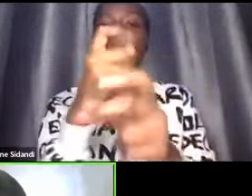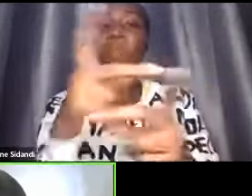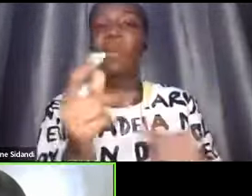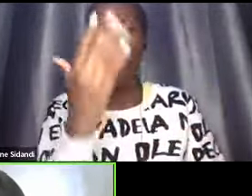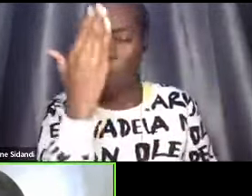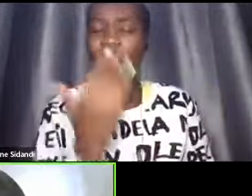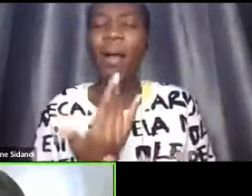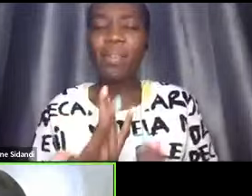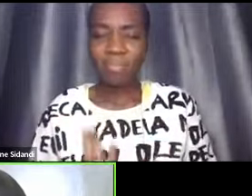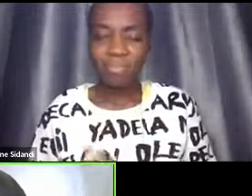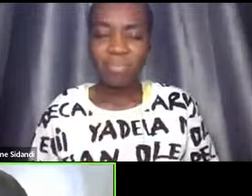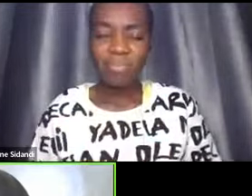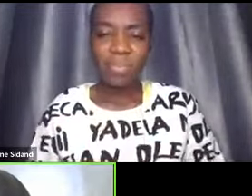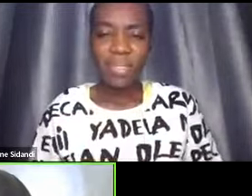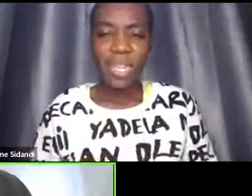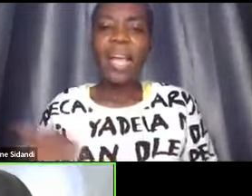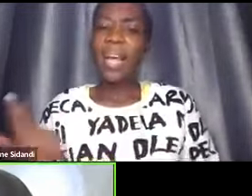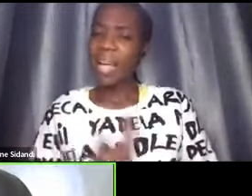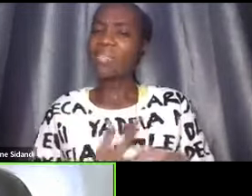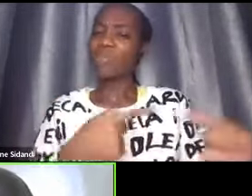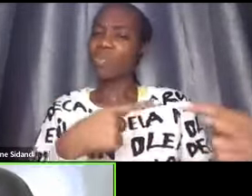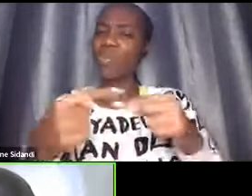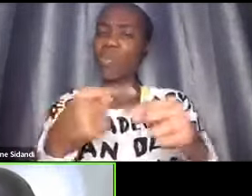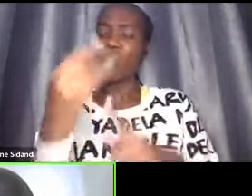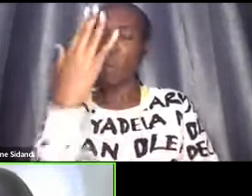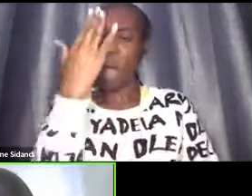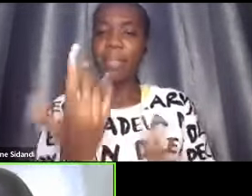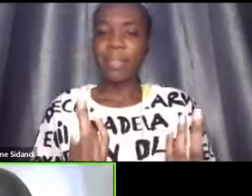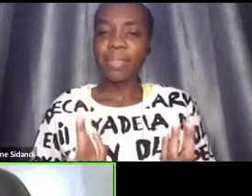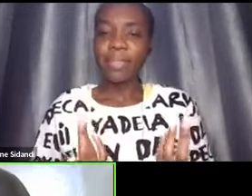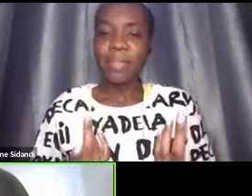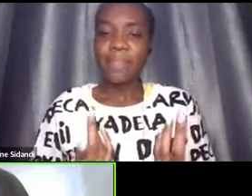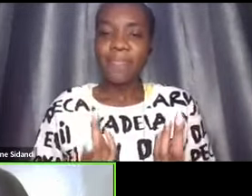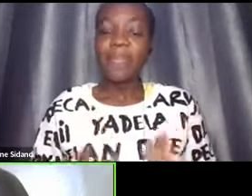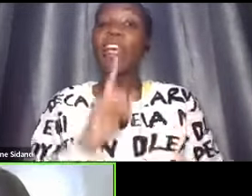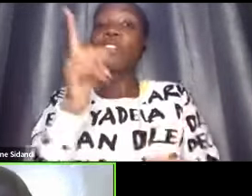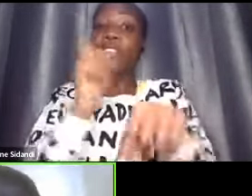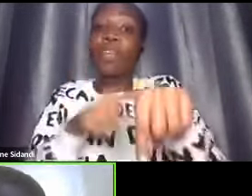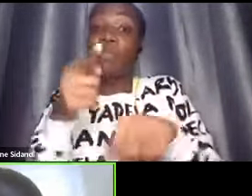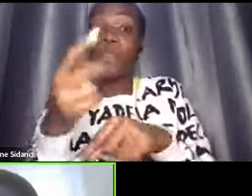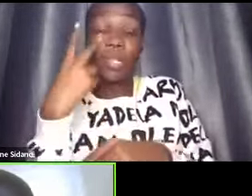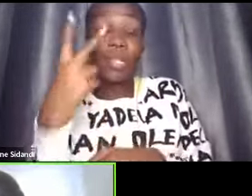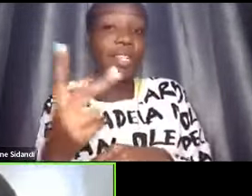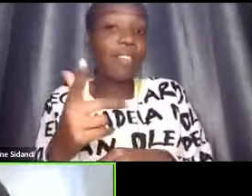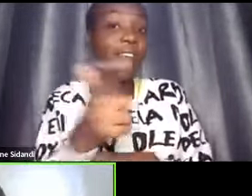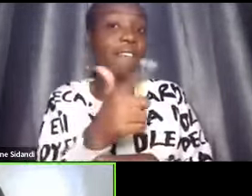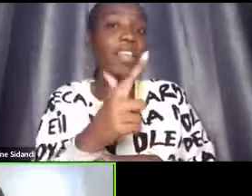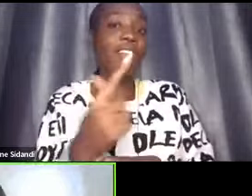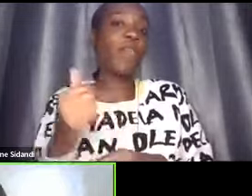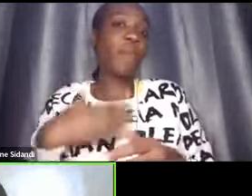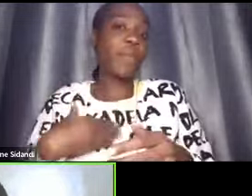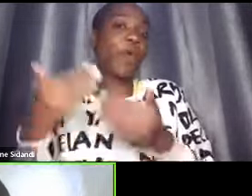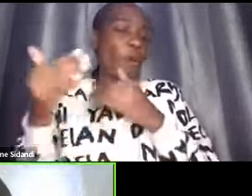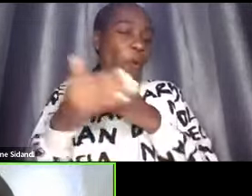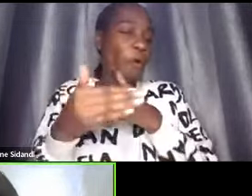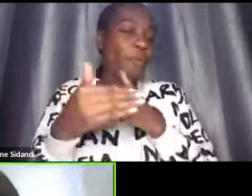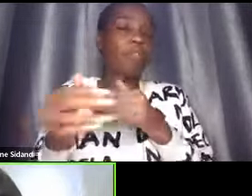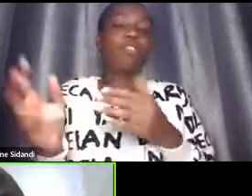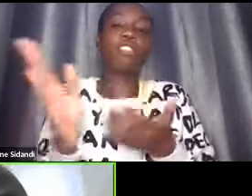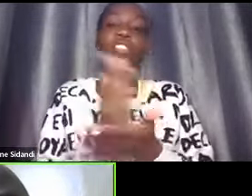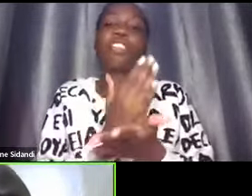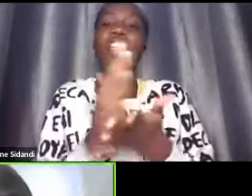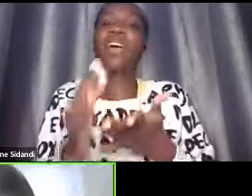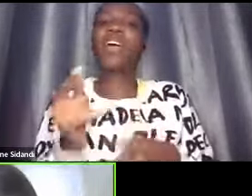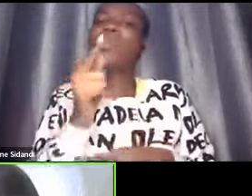most important. Why do we get conflict at the workplace? Now, if you look at this video, which I'm just about to share, you'll be surprised